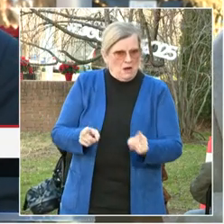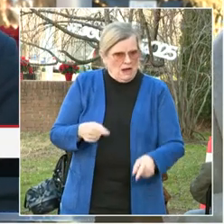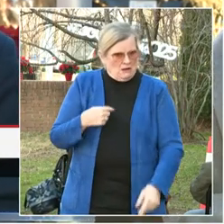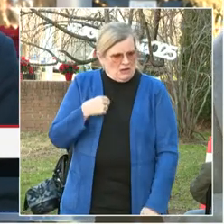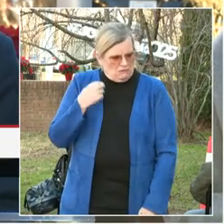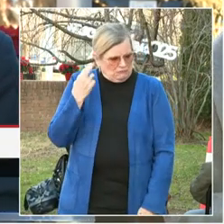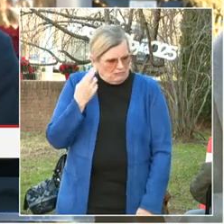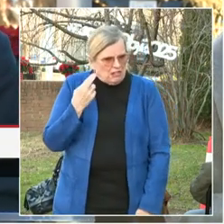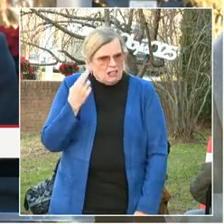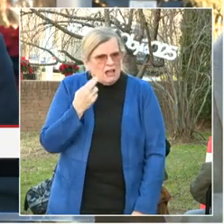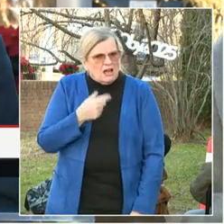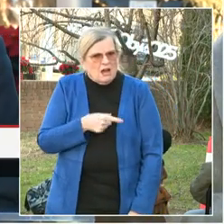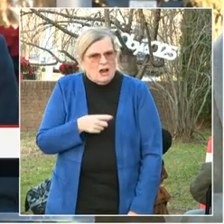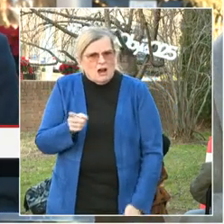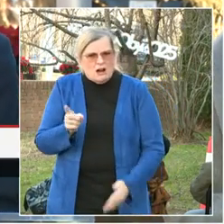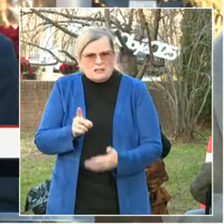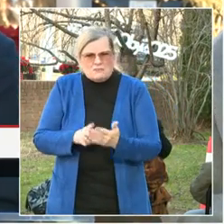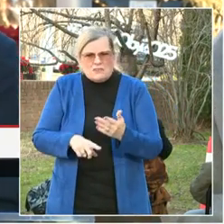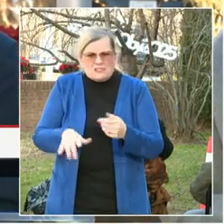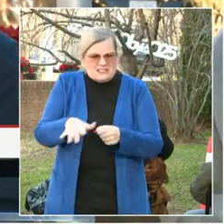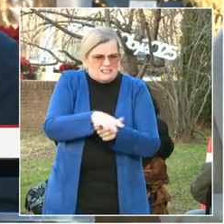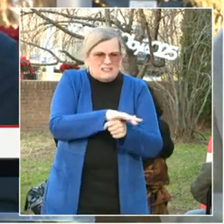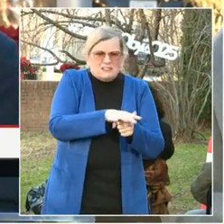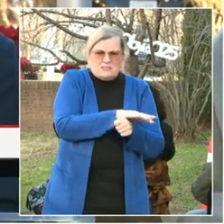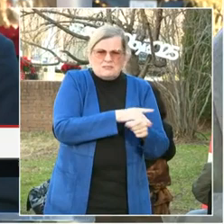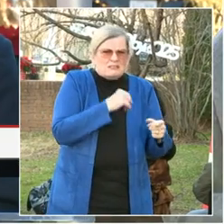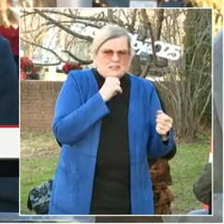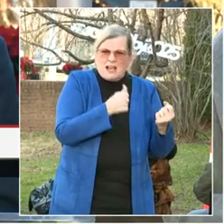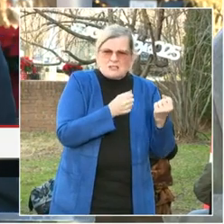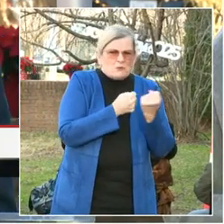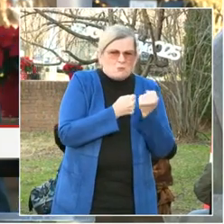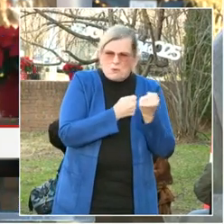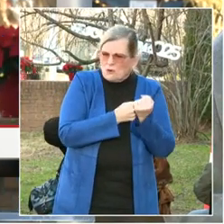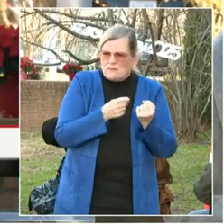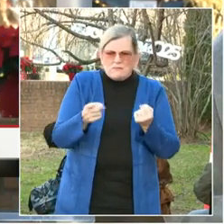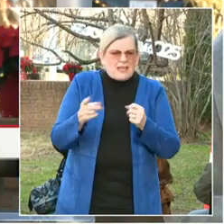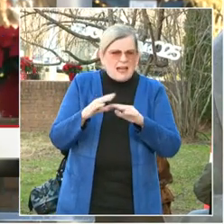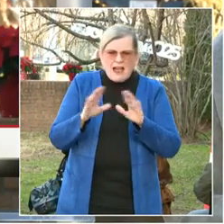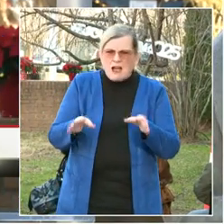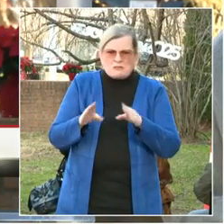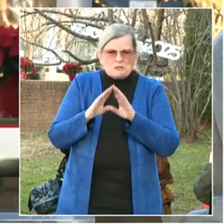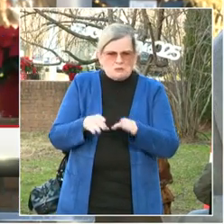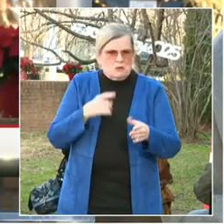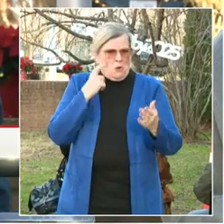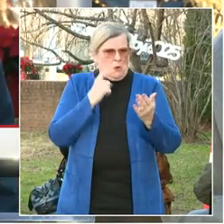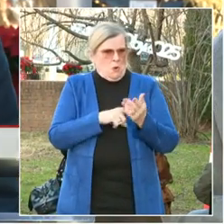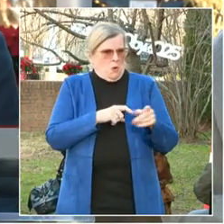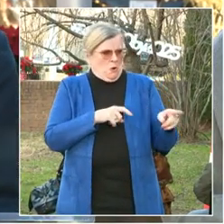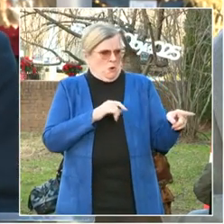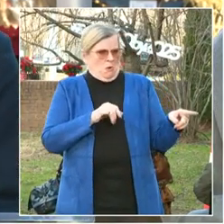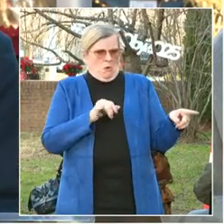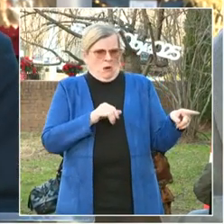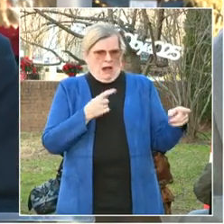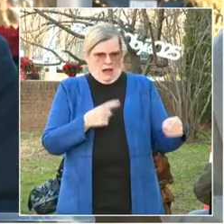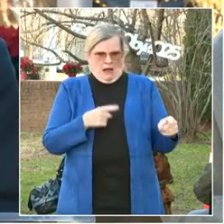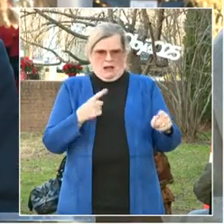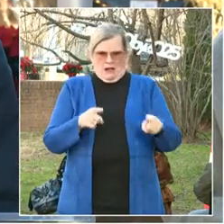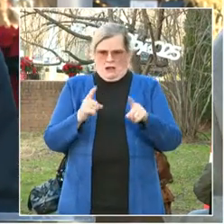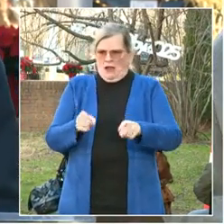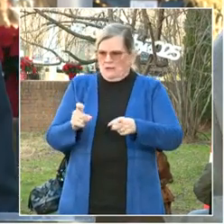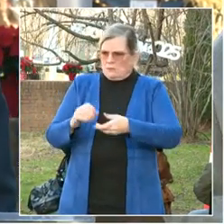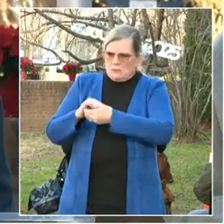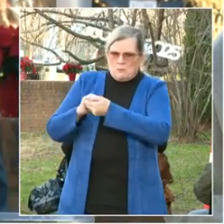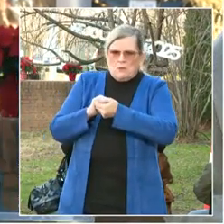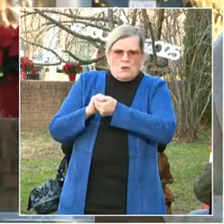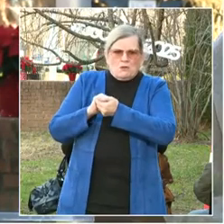supported housing. Since then, we have continued to work with residents and stakeholders, and I see many of you here, to explore